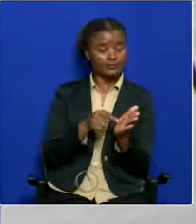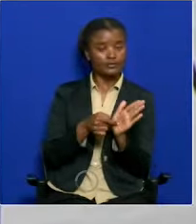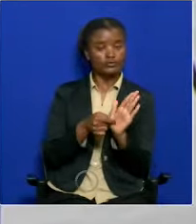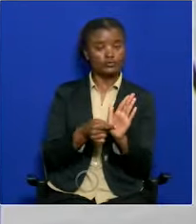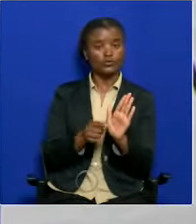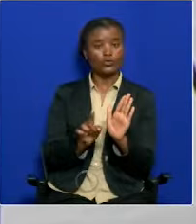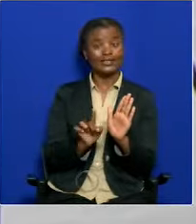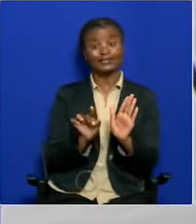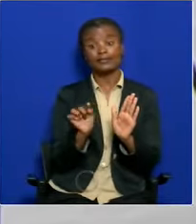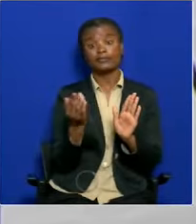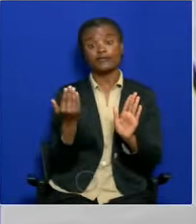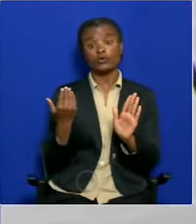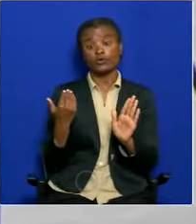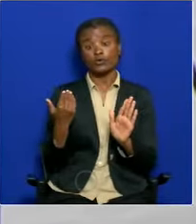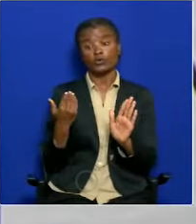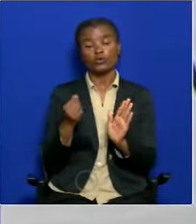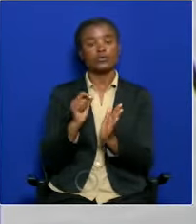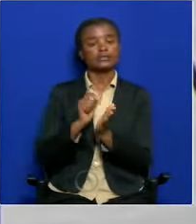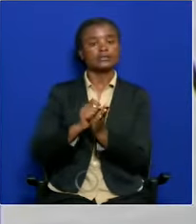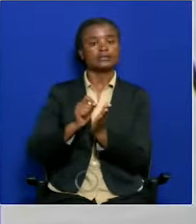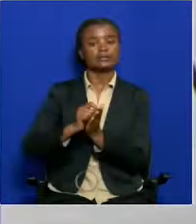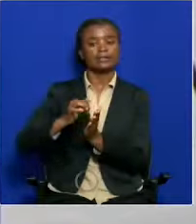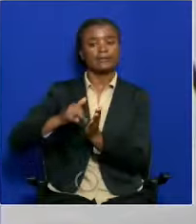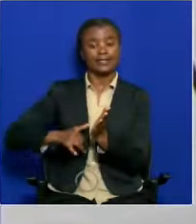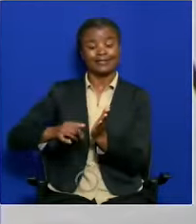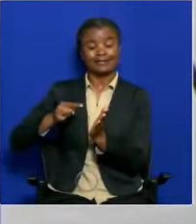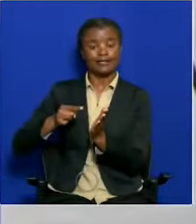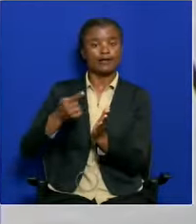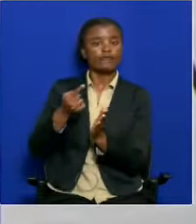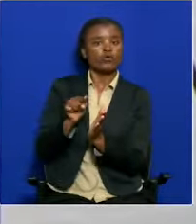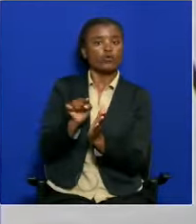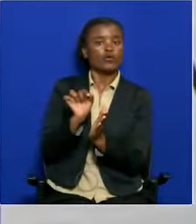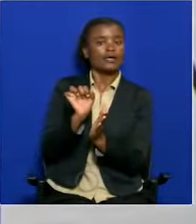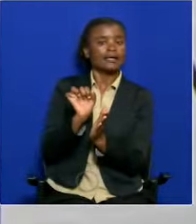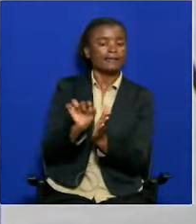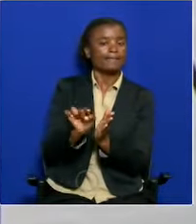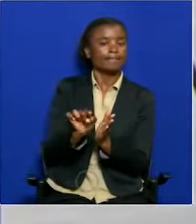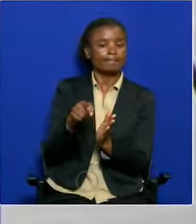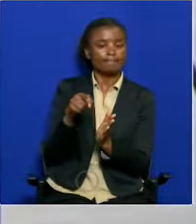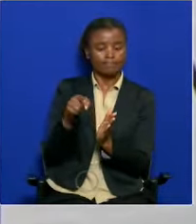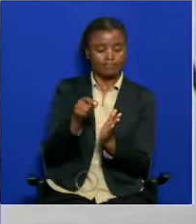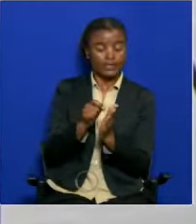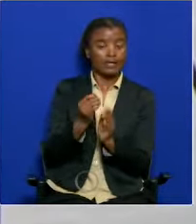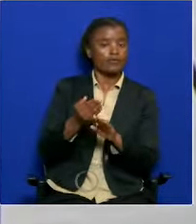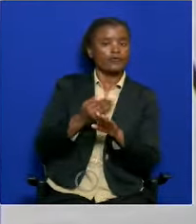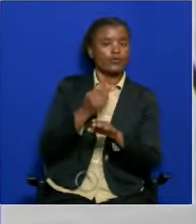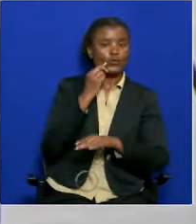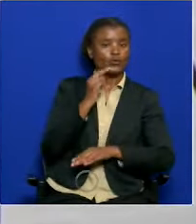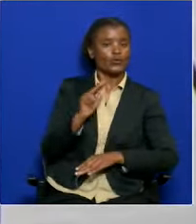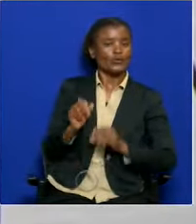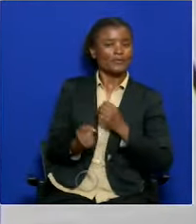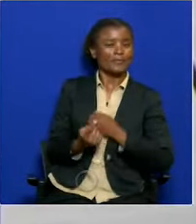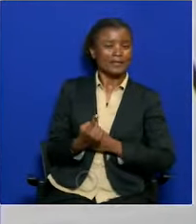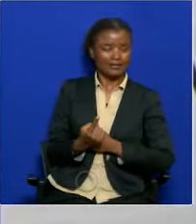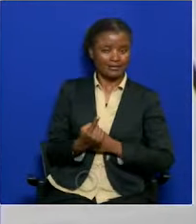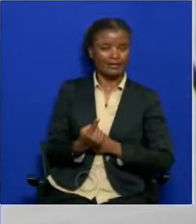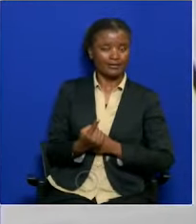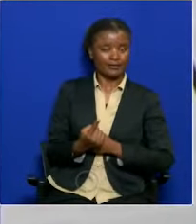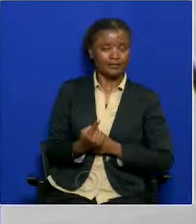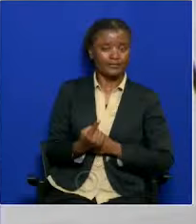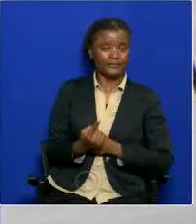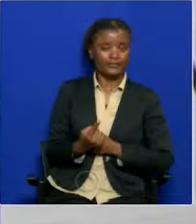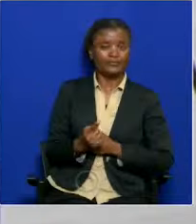prepared for him prior to any oath being administered. The existence of the prepared